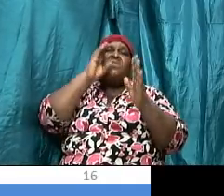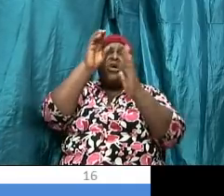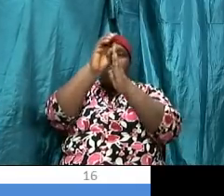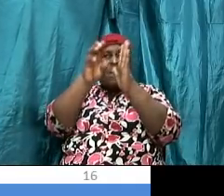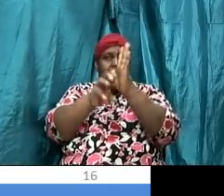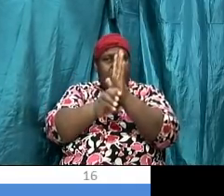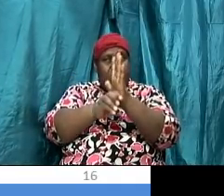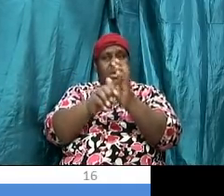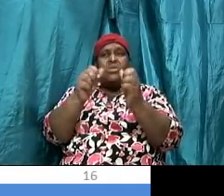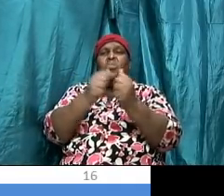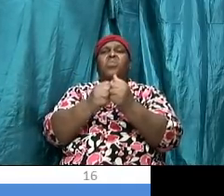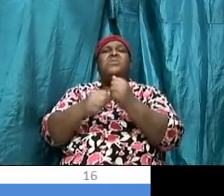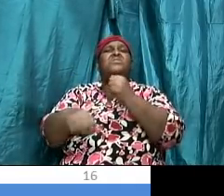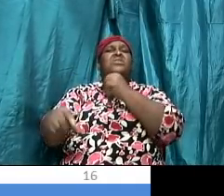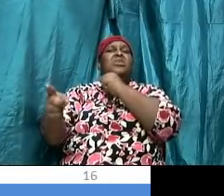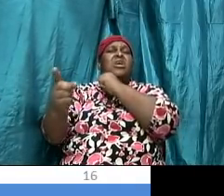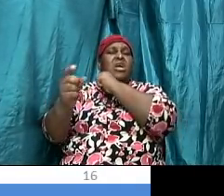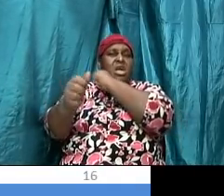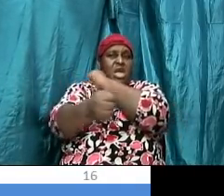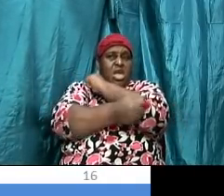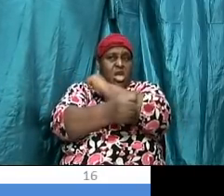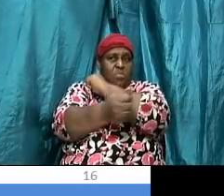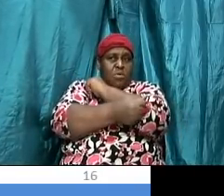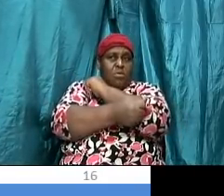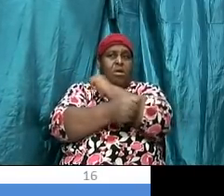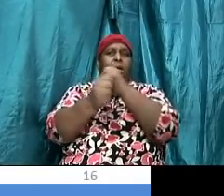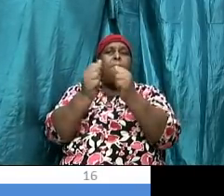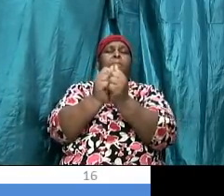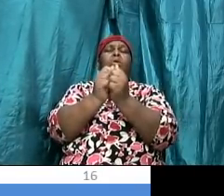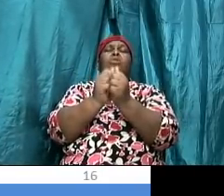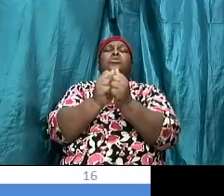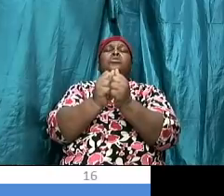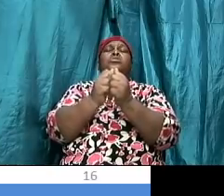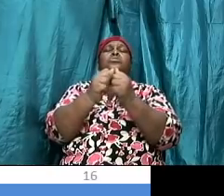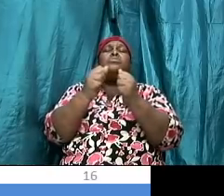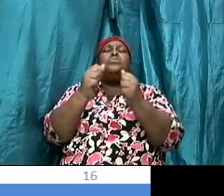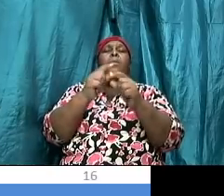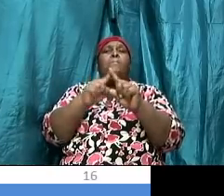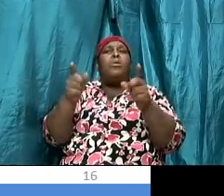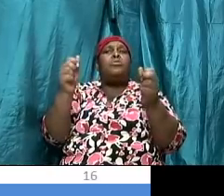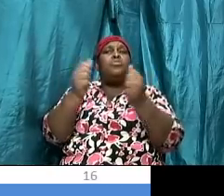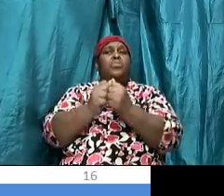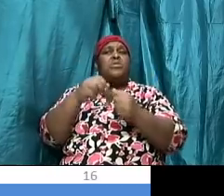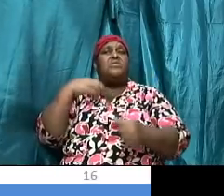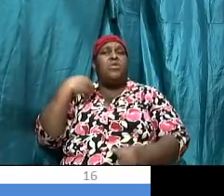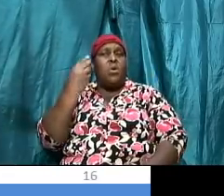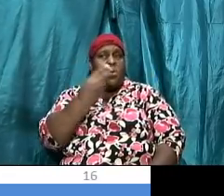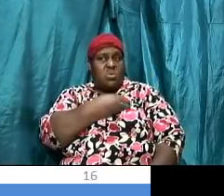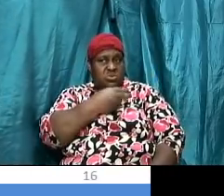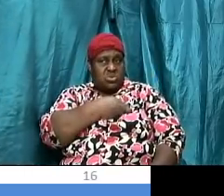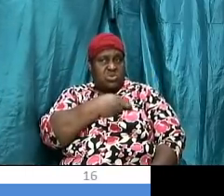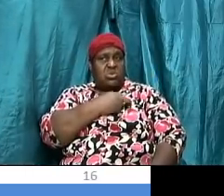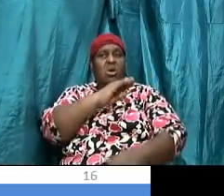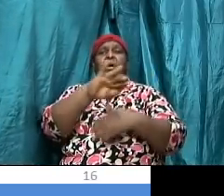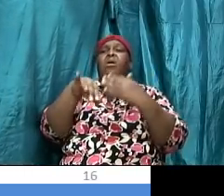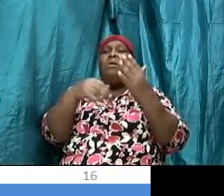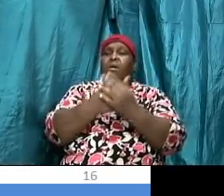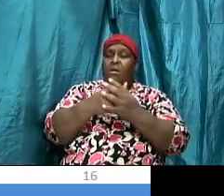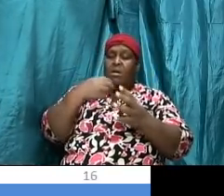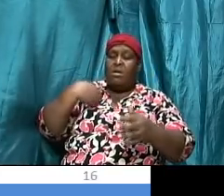covenant with Isaac or Jacob. But with us, even us, who are all of us here